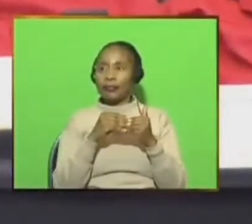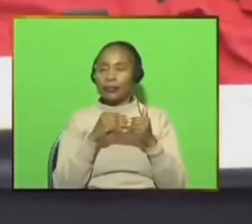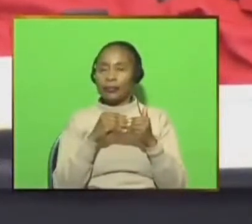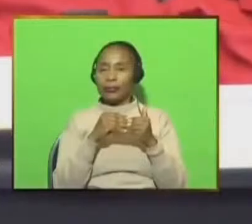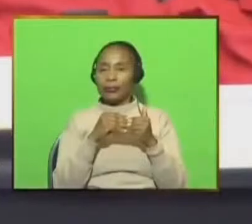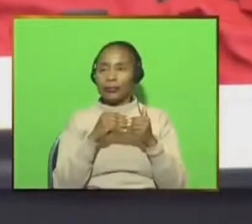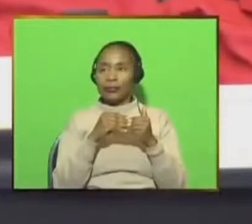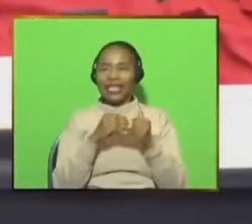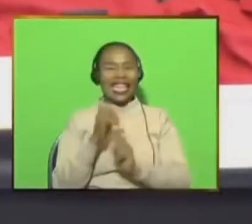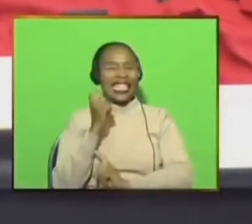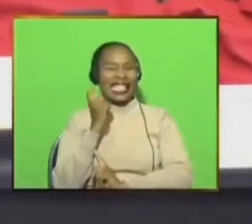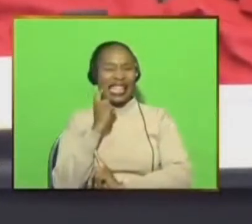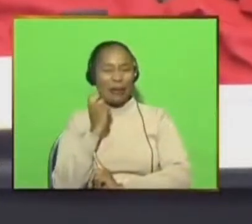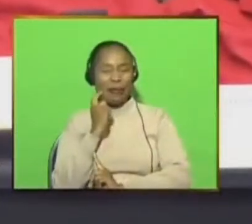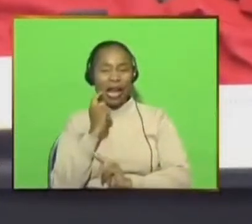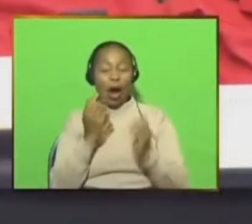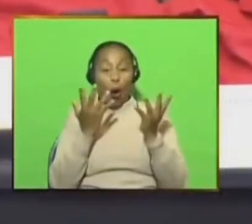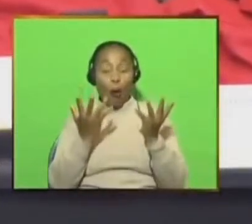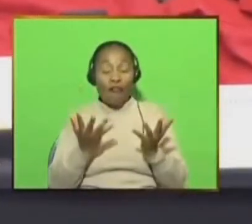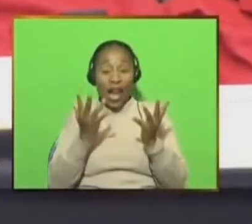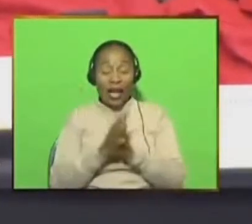the simple and obvious fact that